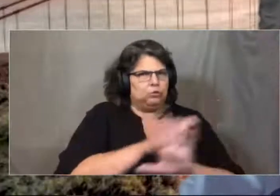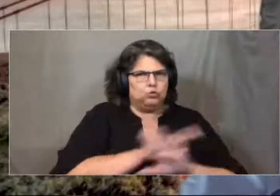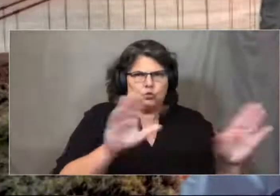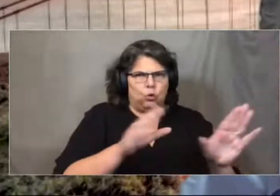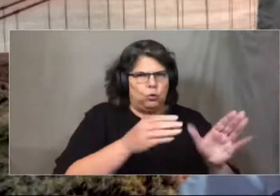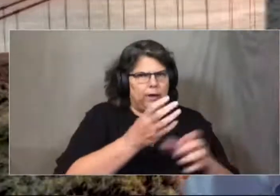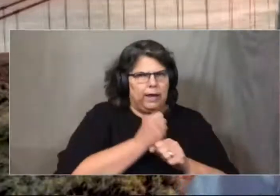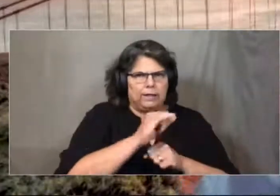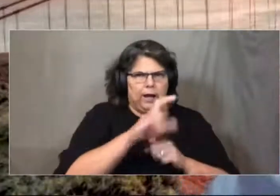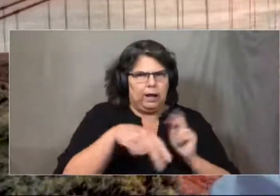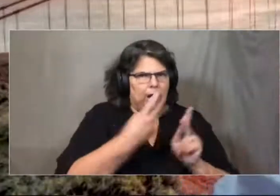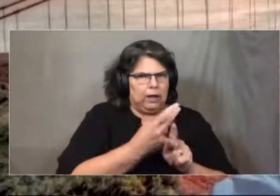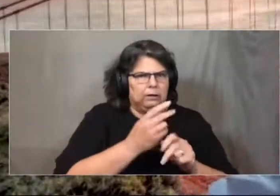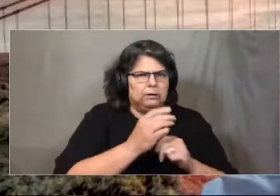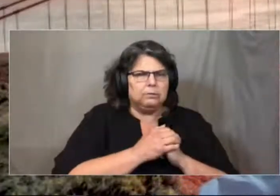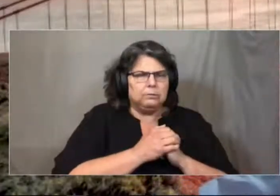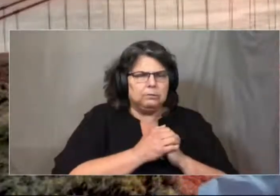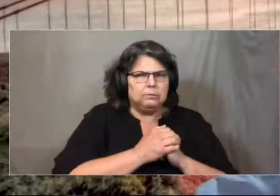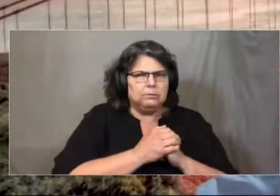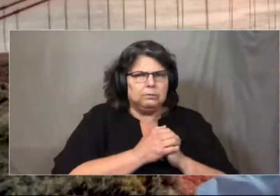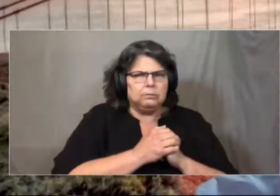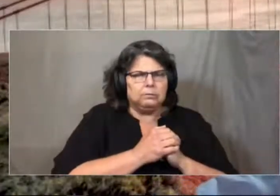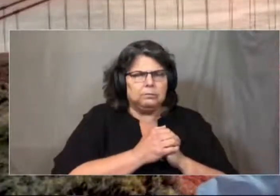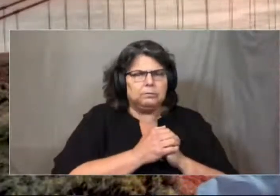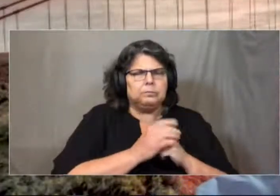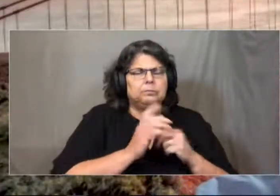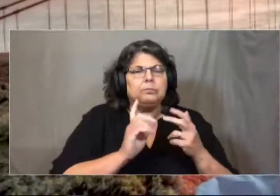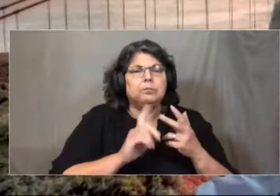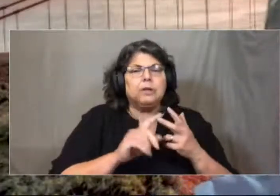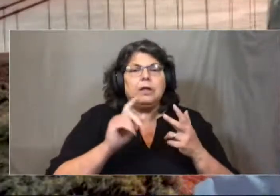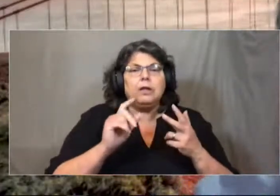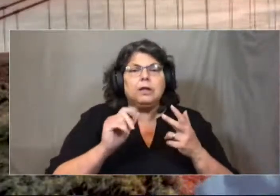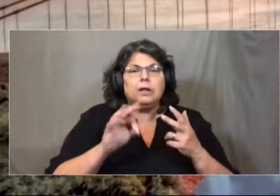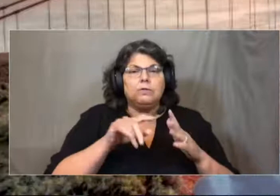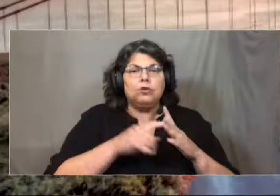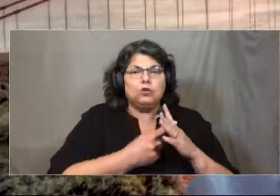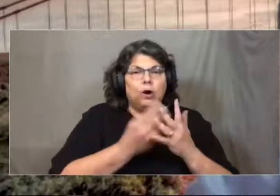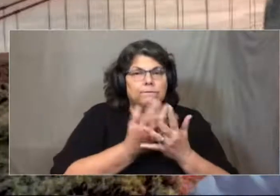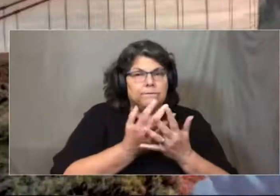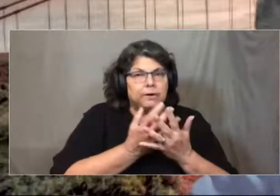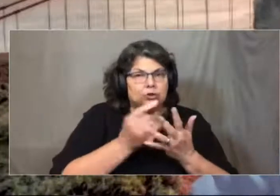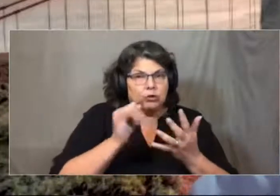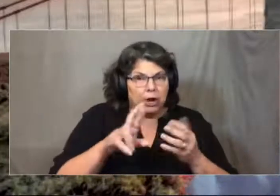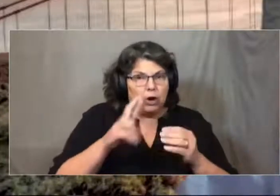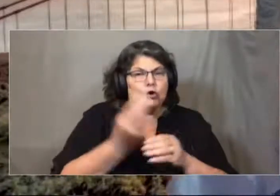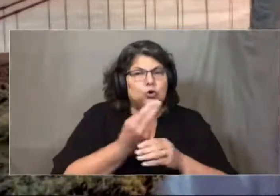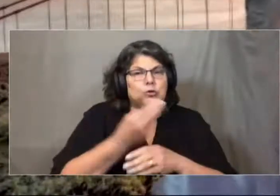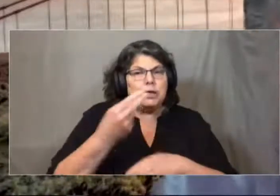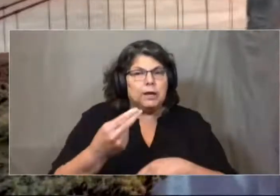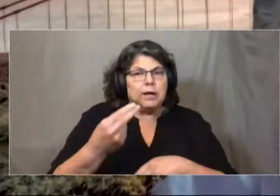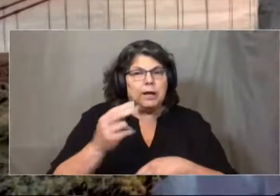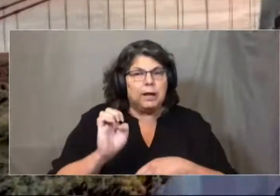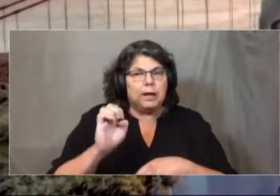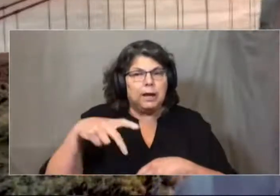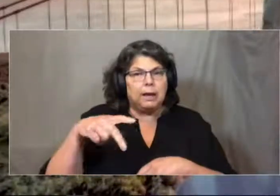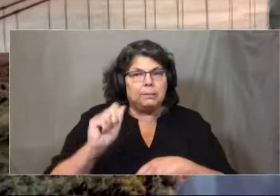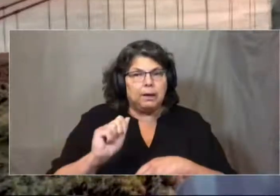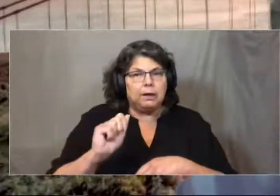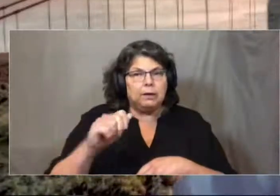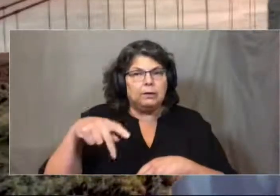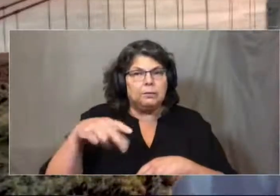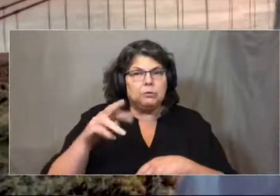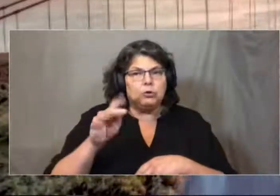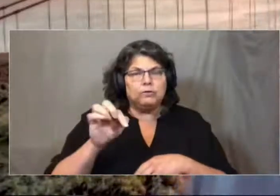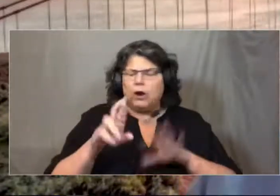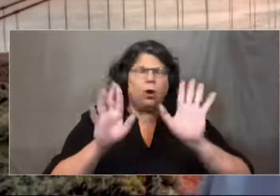So, and then the other thing is that if you start filtering the air with the HEPA purifier, the other